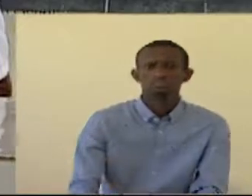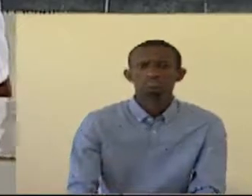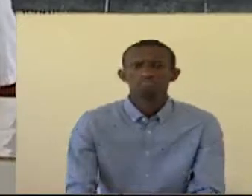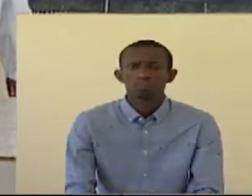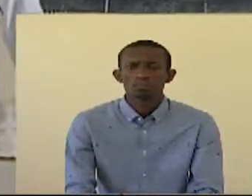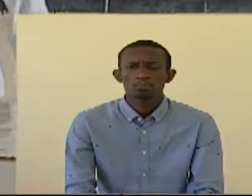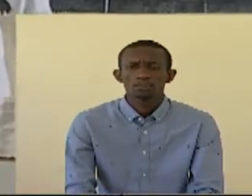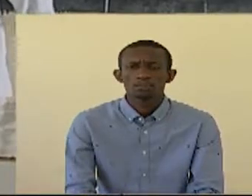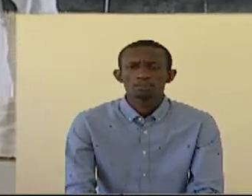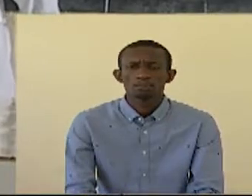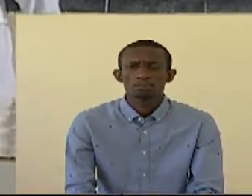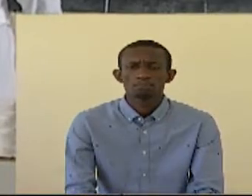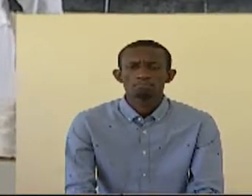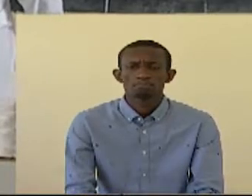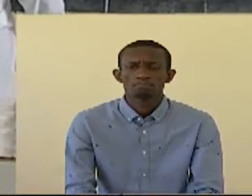and an aldehyde,